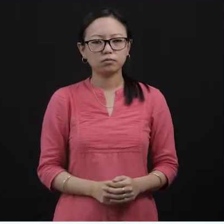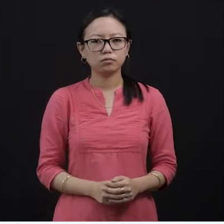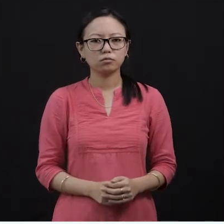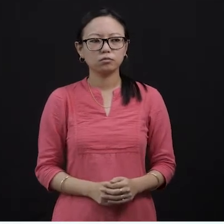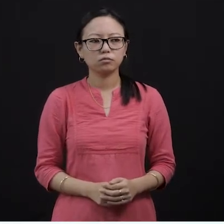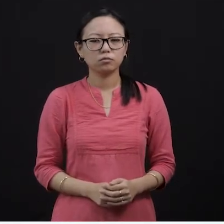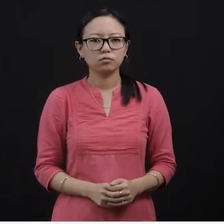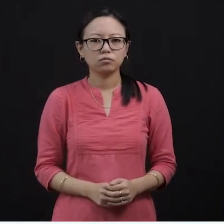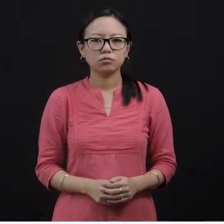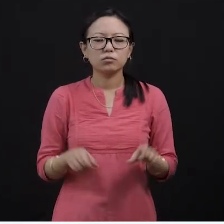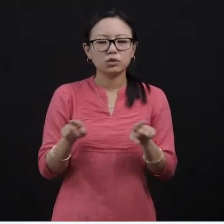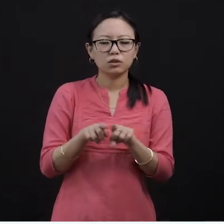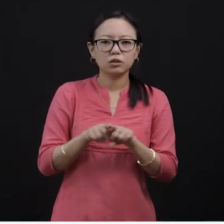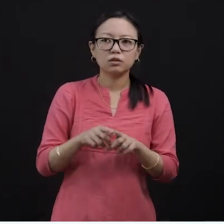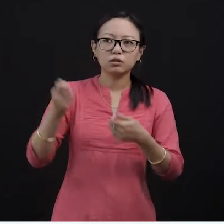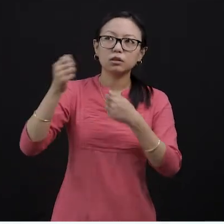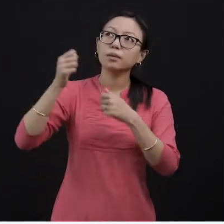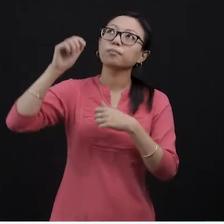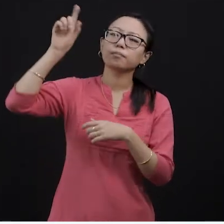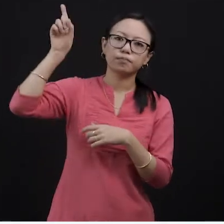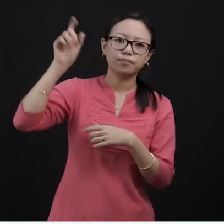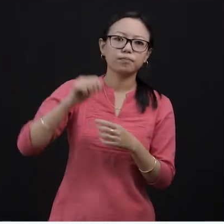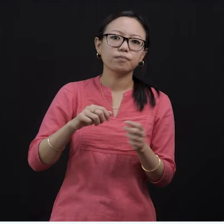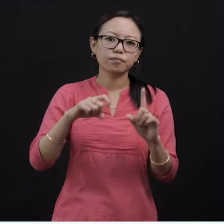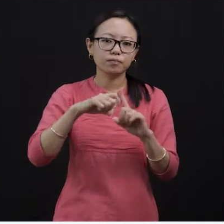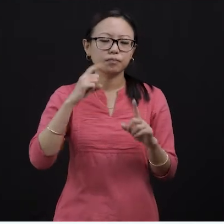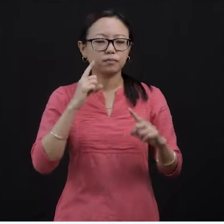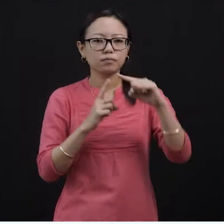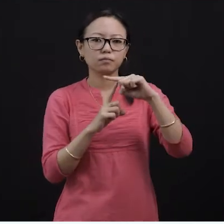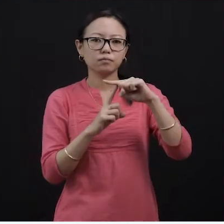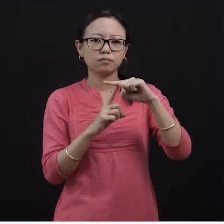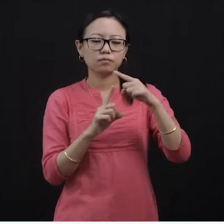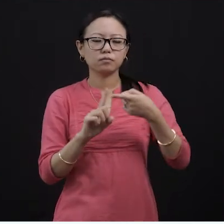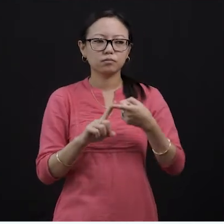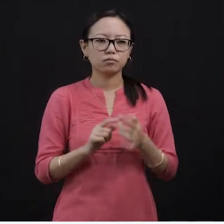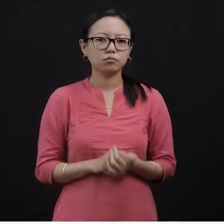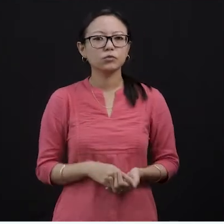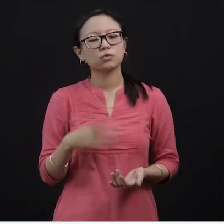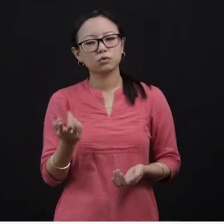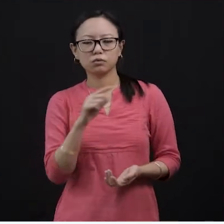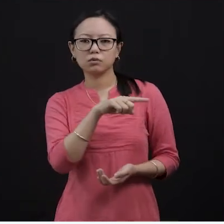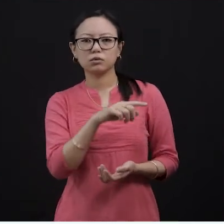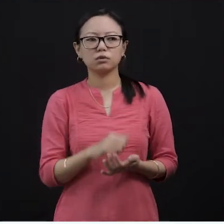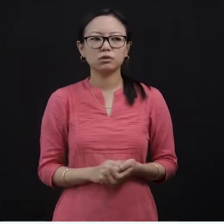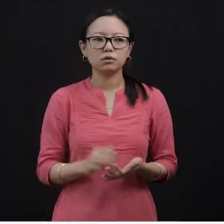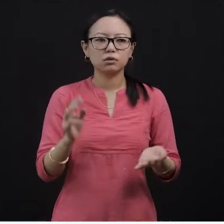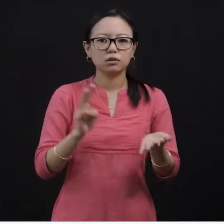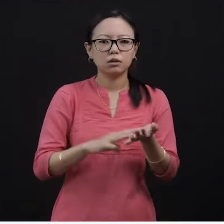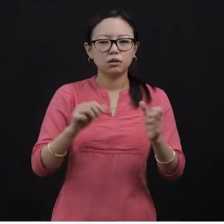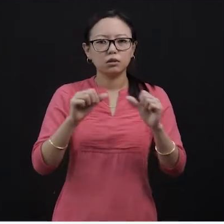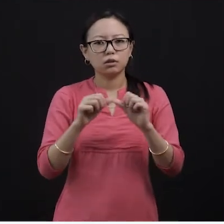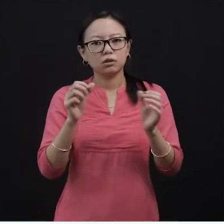So students, this is the example of effects of magnet. And I'm sure you will try this activity at